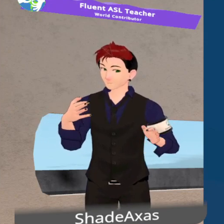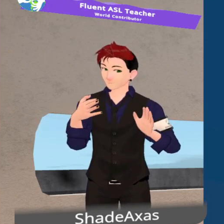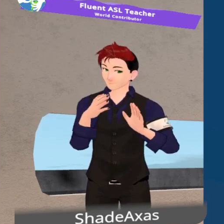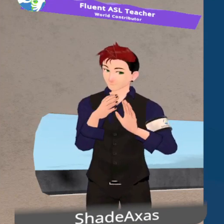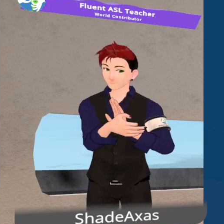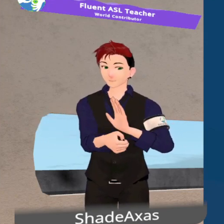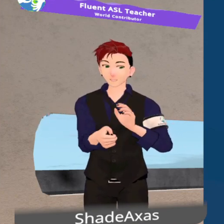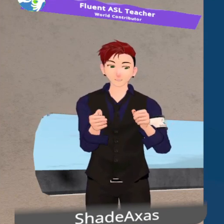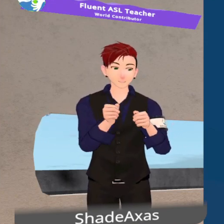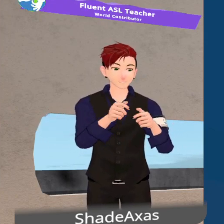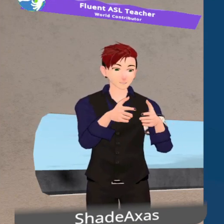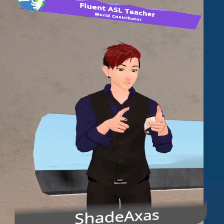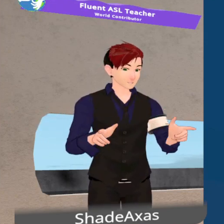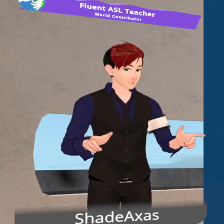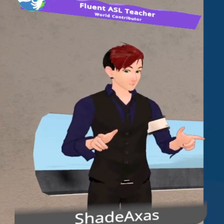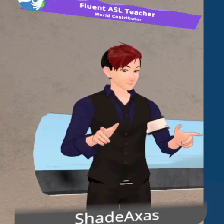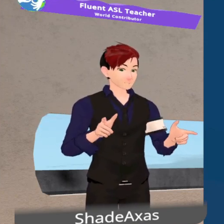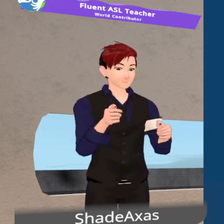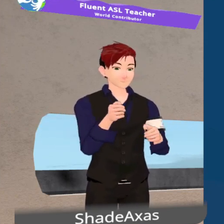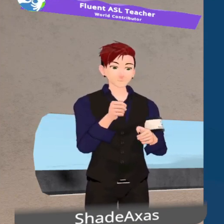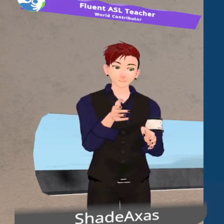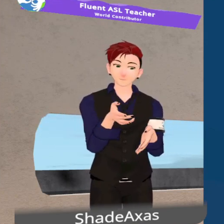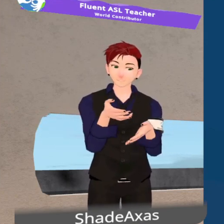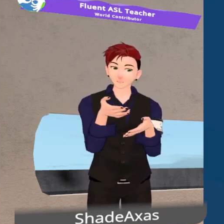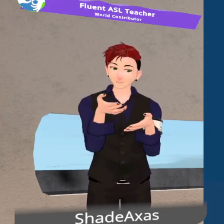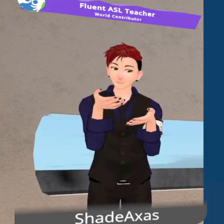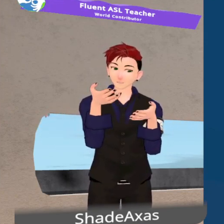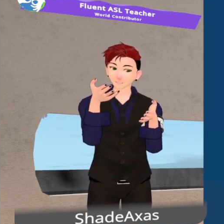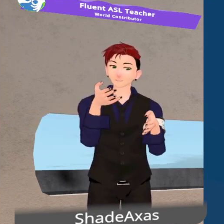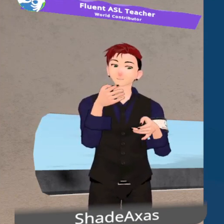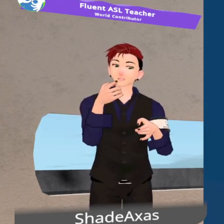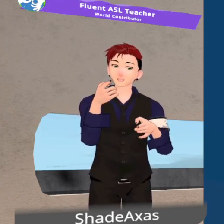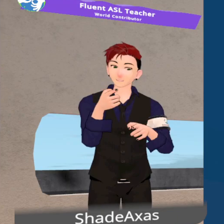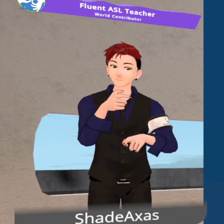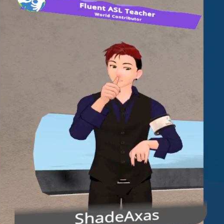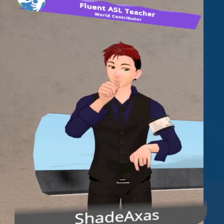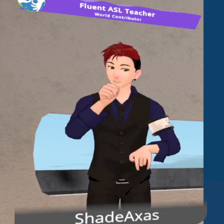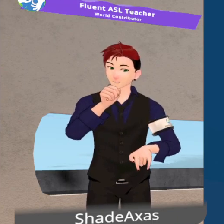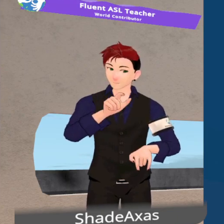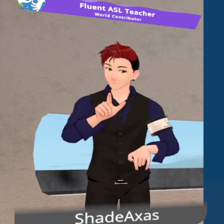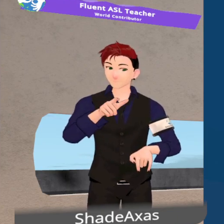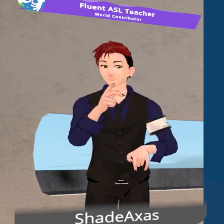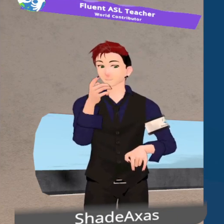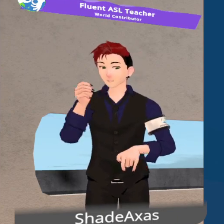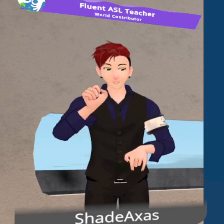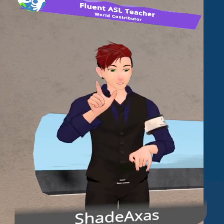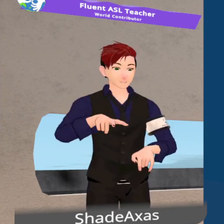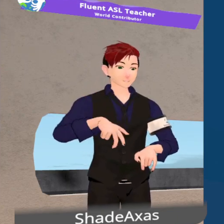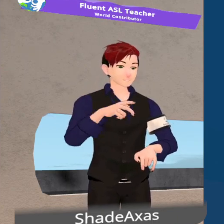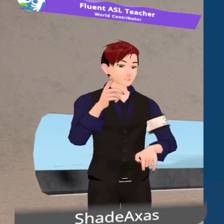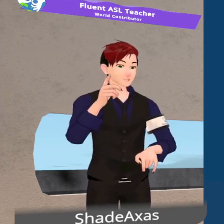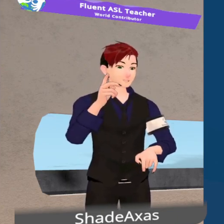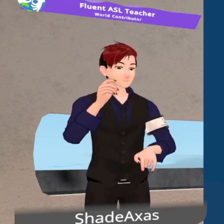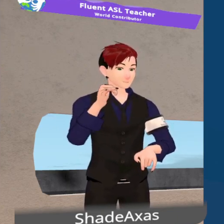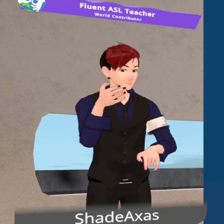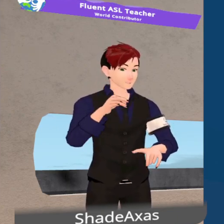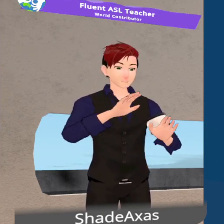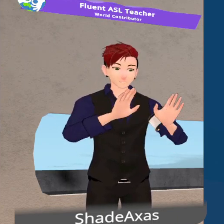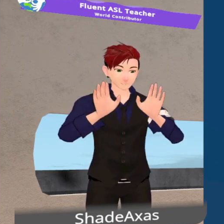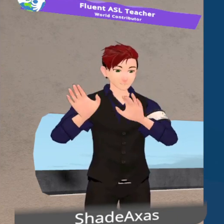full competency in that language, to make sure that they are able to provide correct ASL,